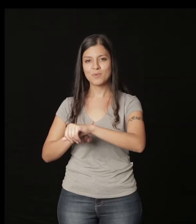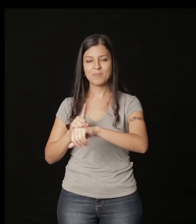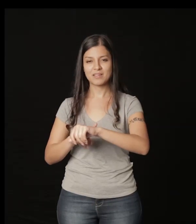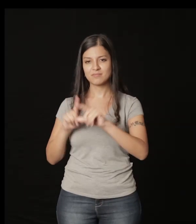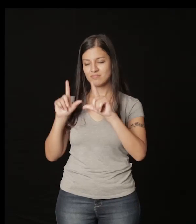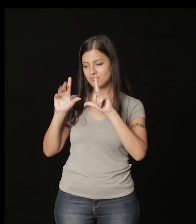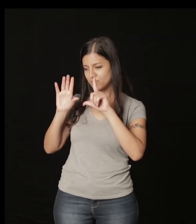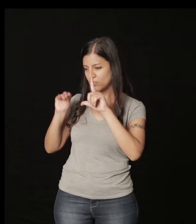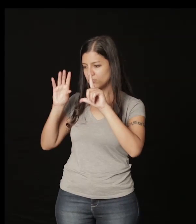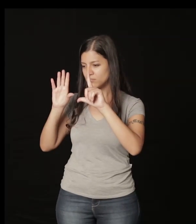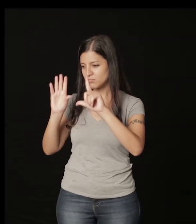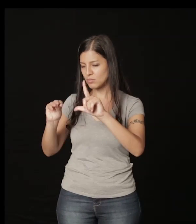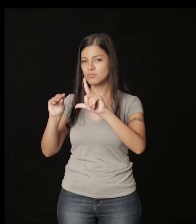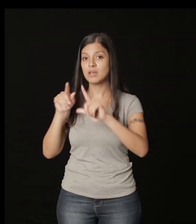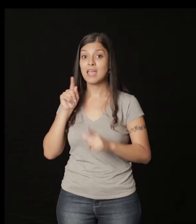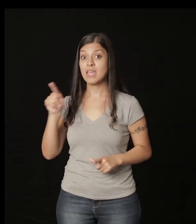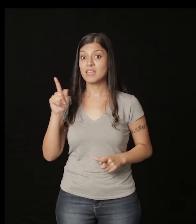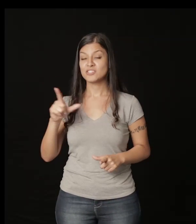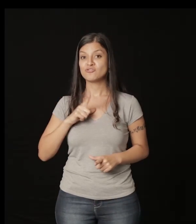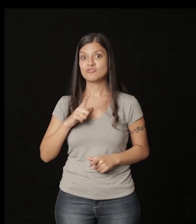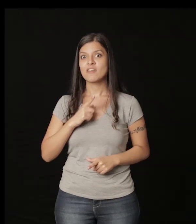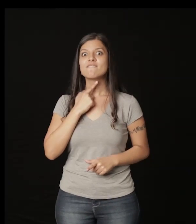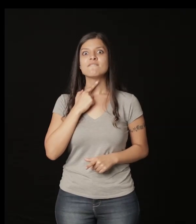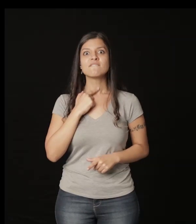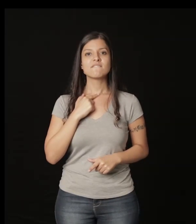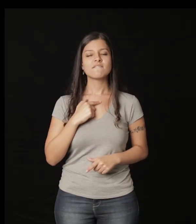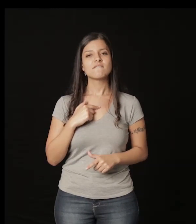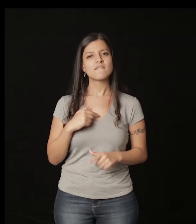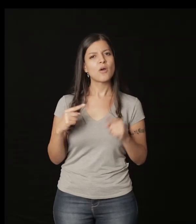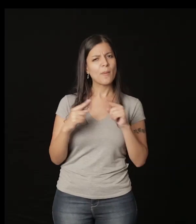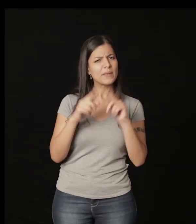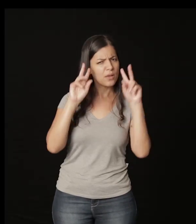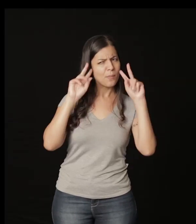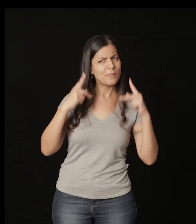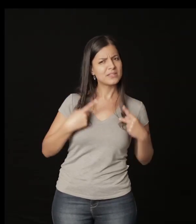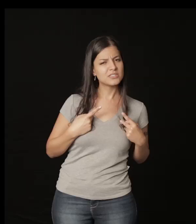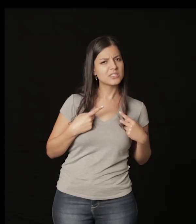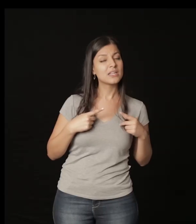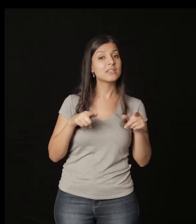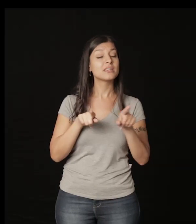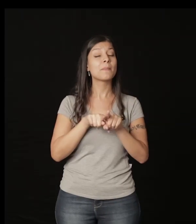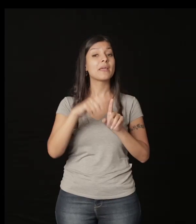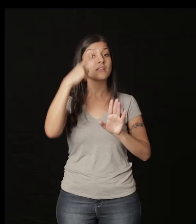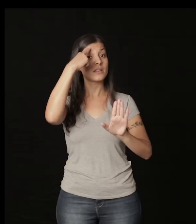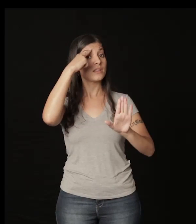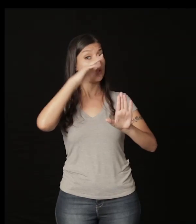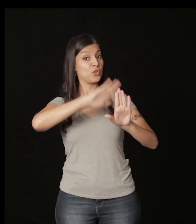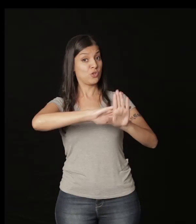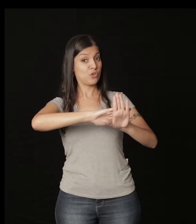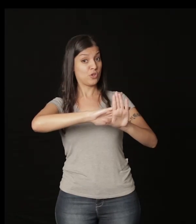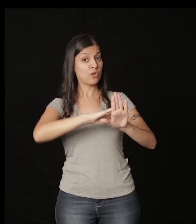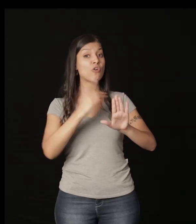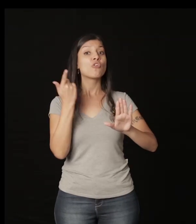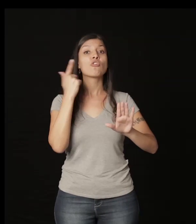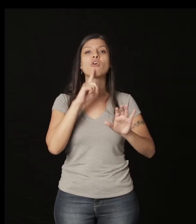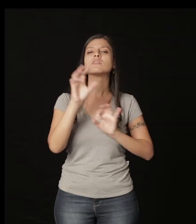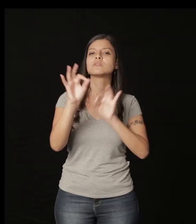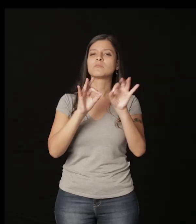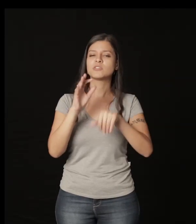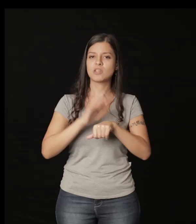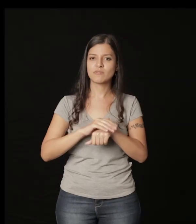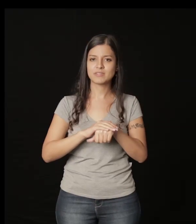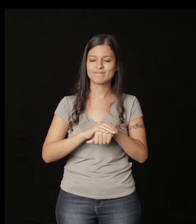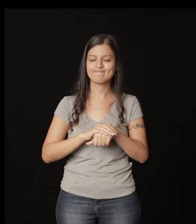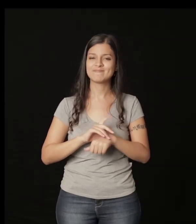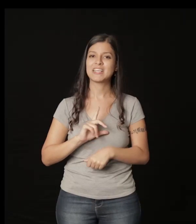moment in time. And he had very humanistic kind of ideological kind of ambitions with his project.